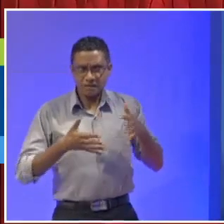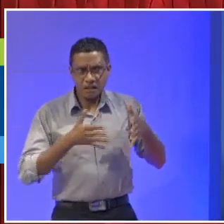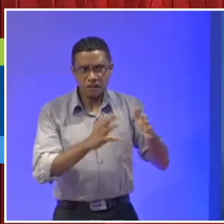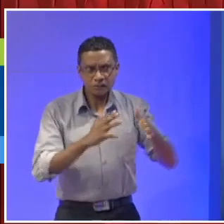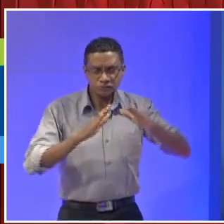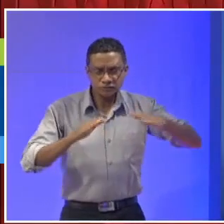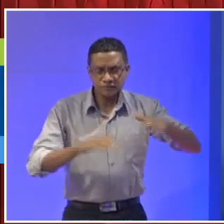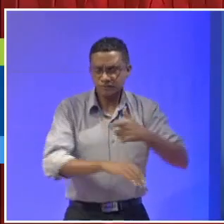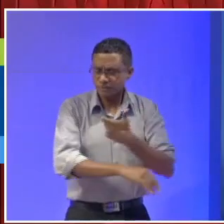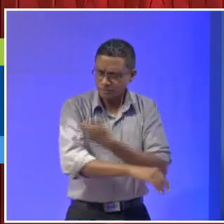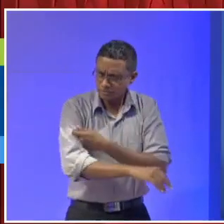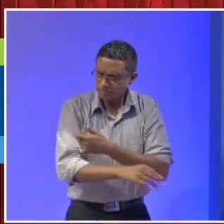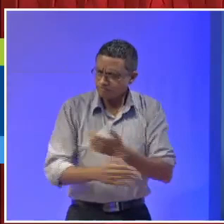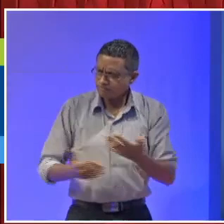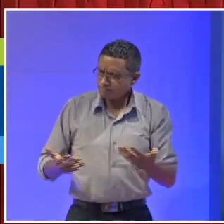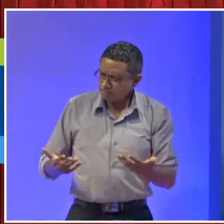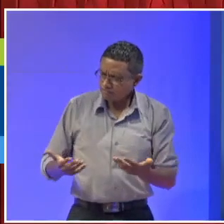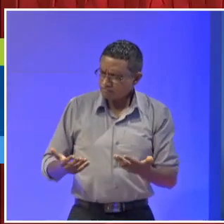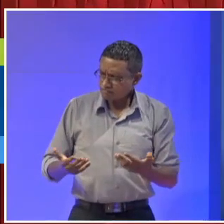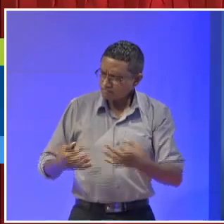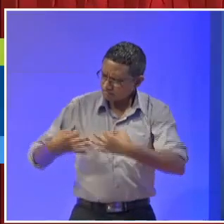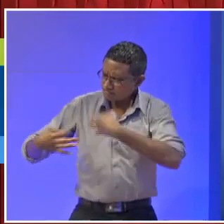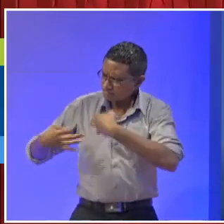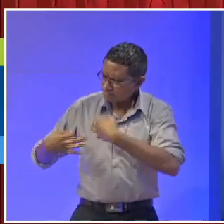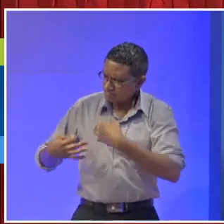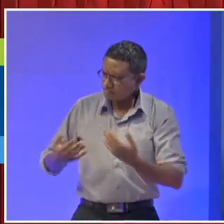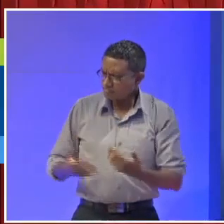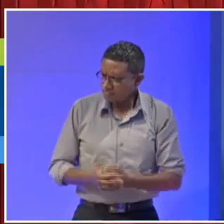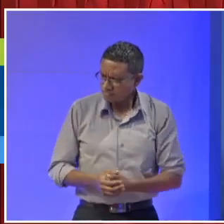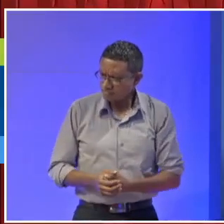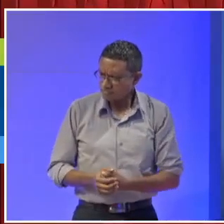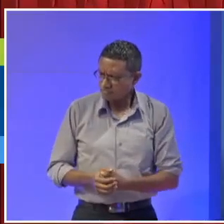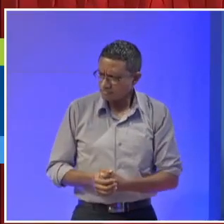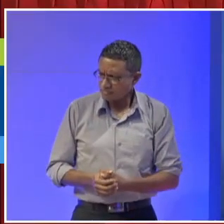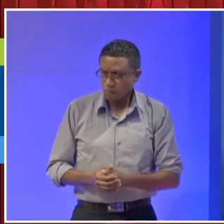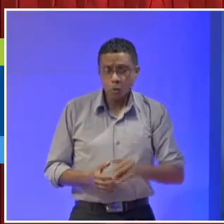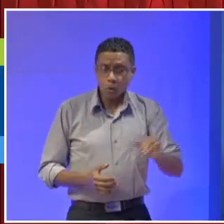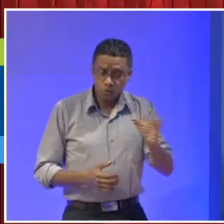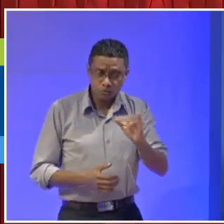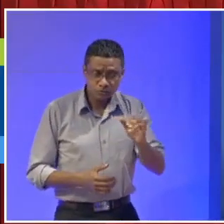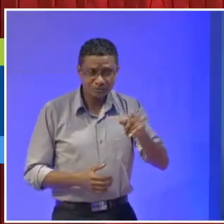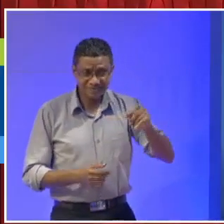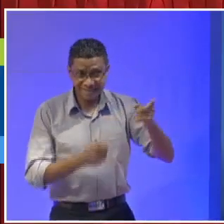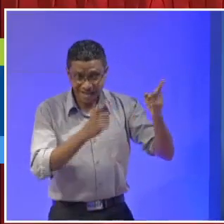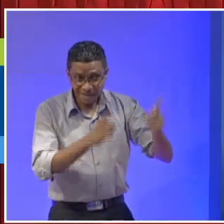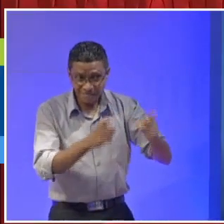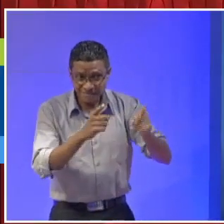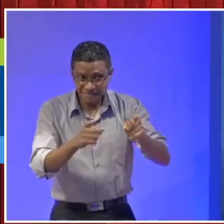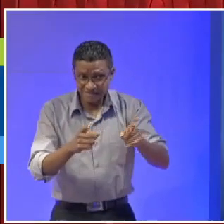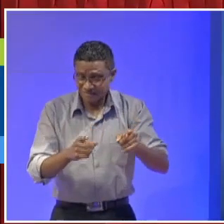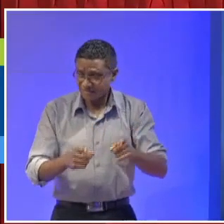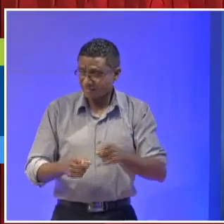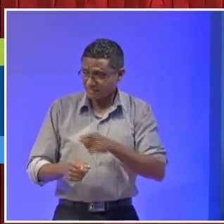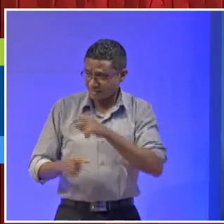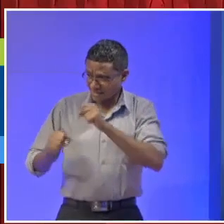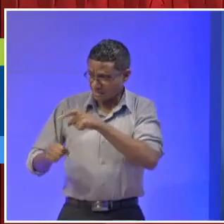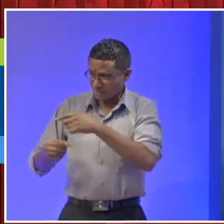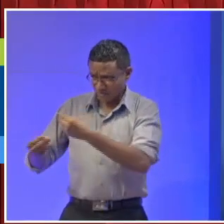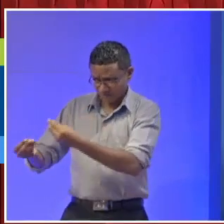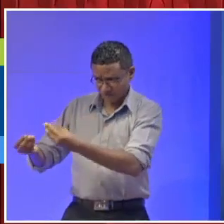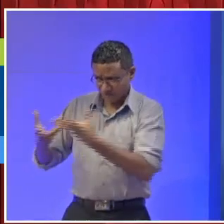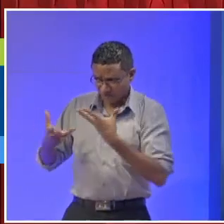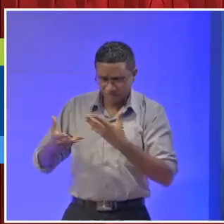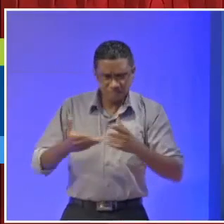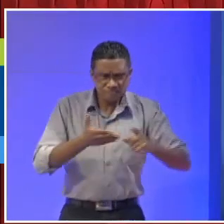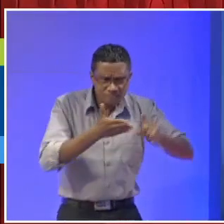And also, if you could have an update, some specifics into those investigations. Has the ministry been able to confirm that they were legitimately vaccinated, and